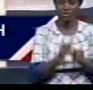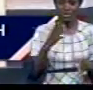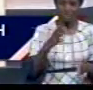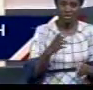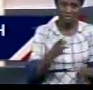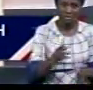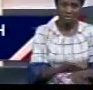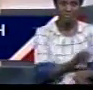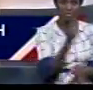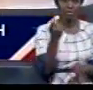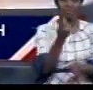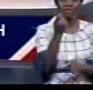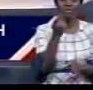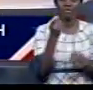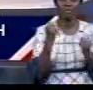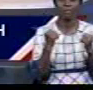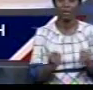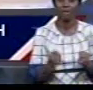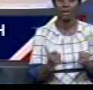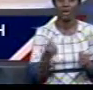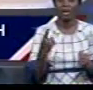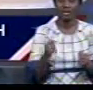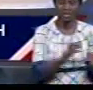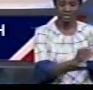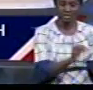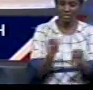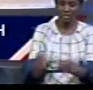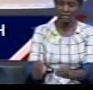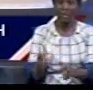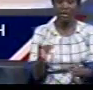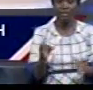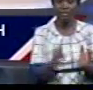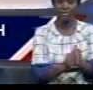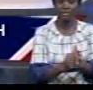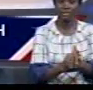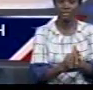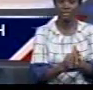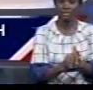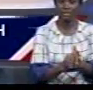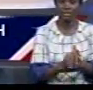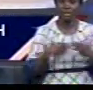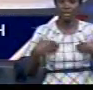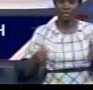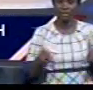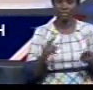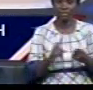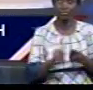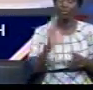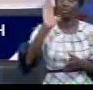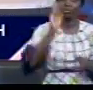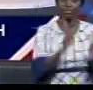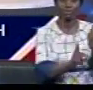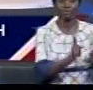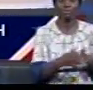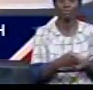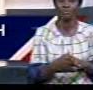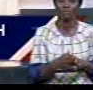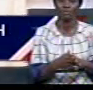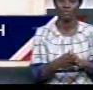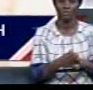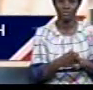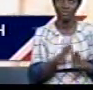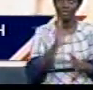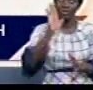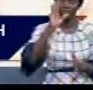transfer of that healing to his people, his trusting people.